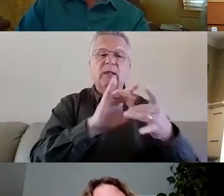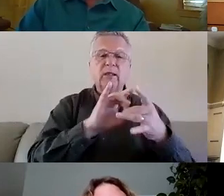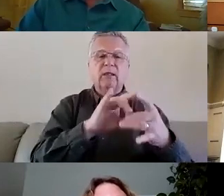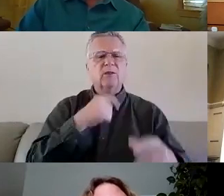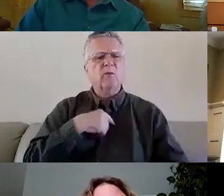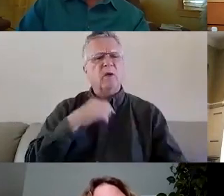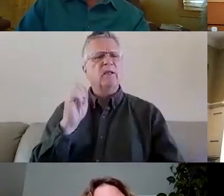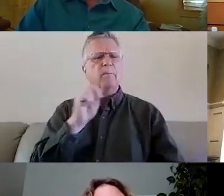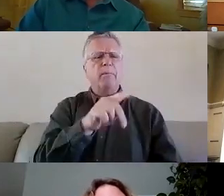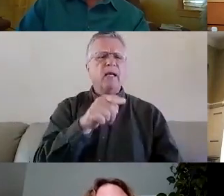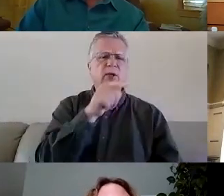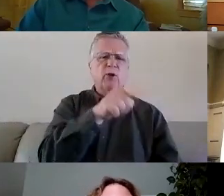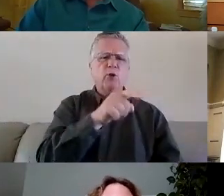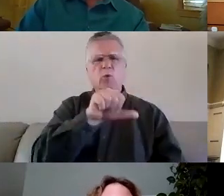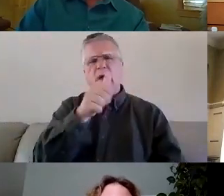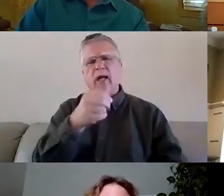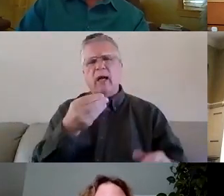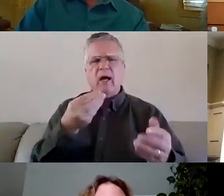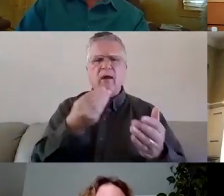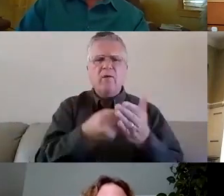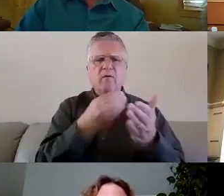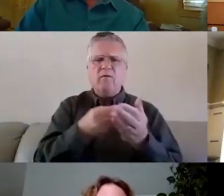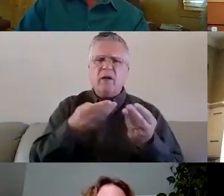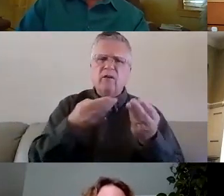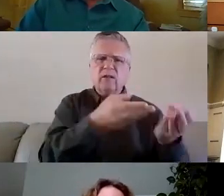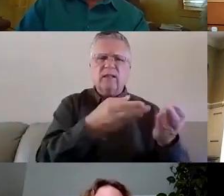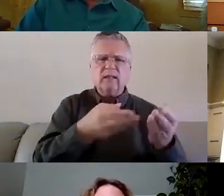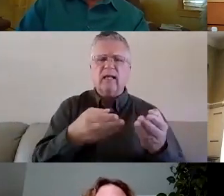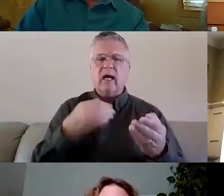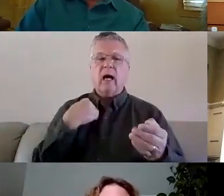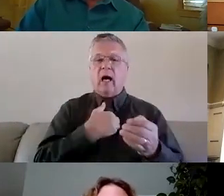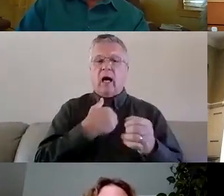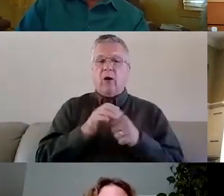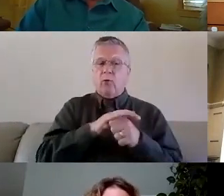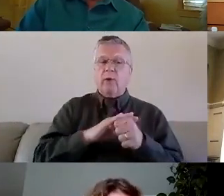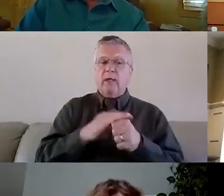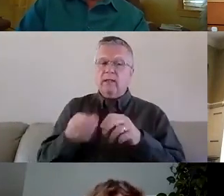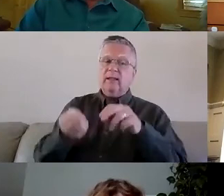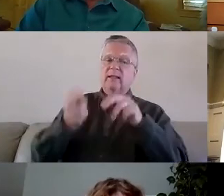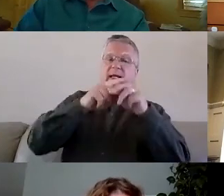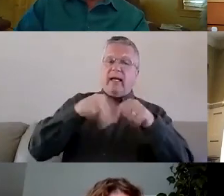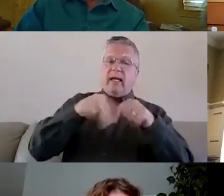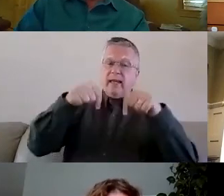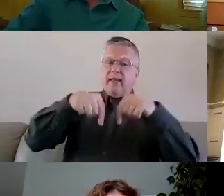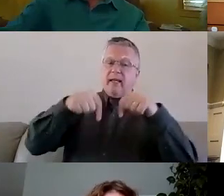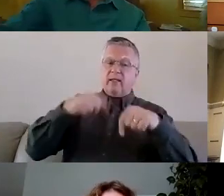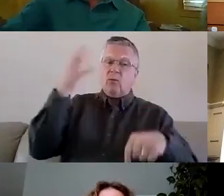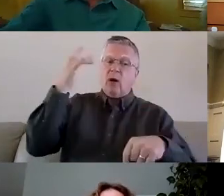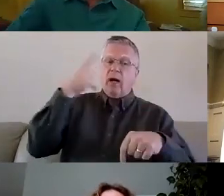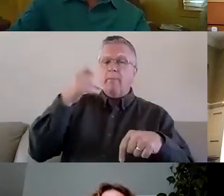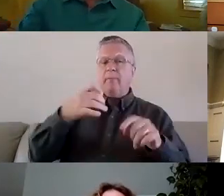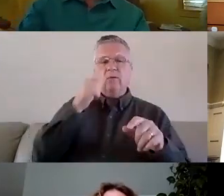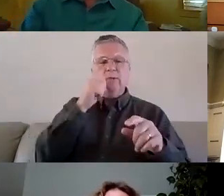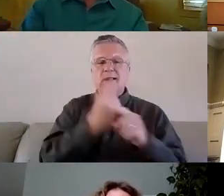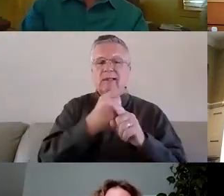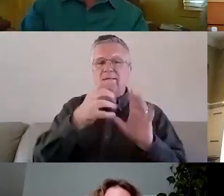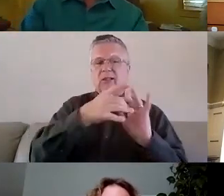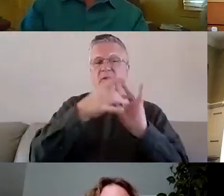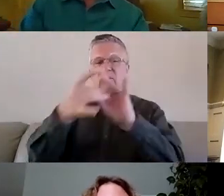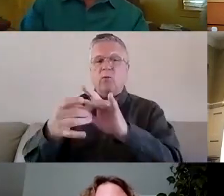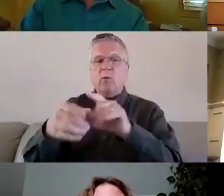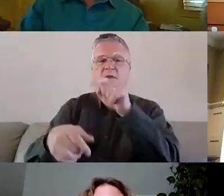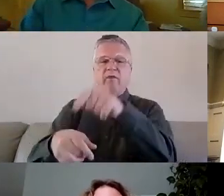back to other funders and say, this is what our region has gained by sistering with this city. So we are using very, very